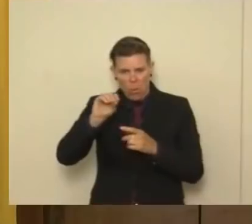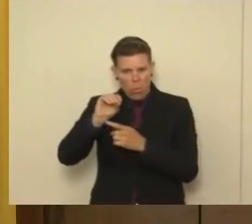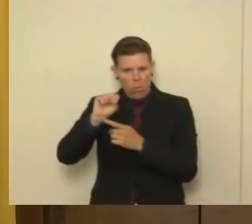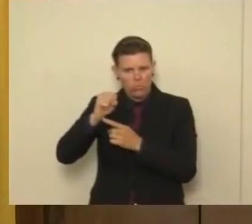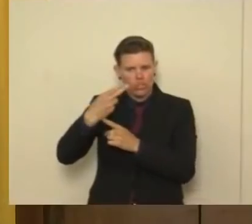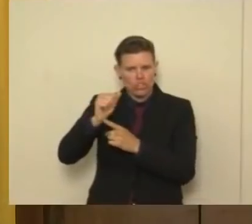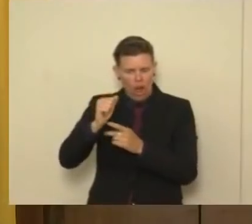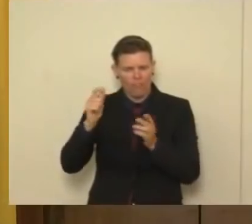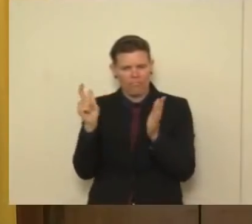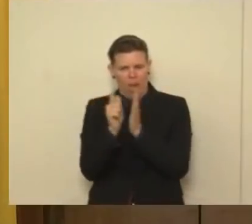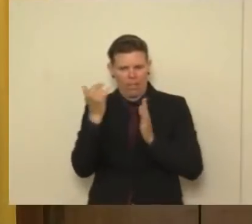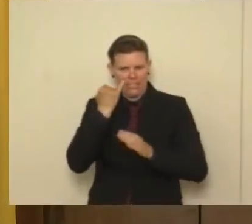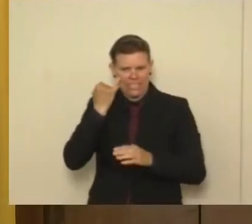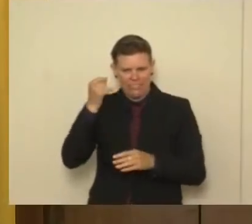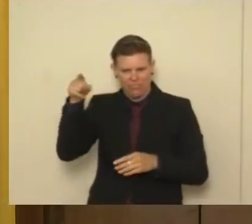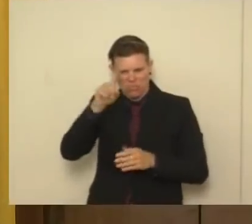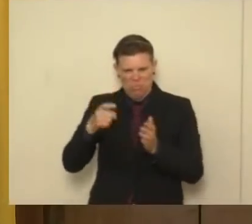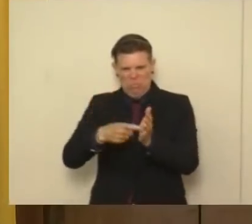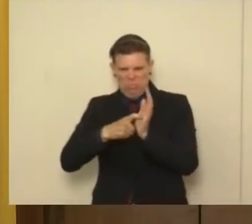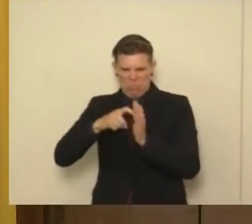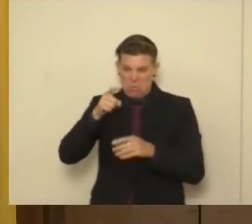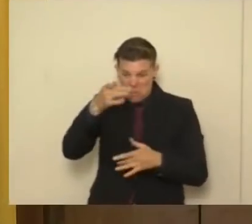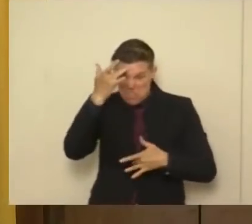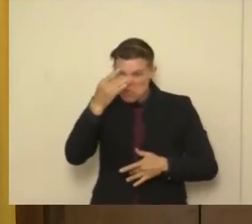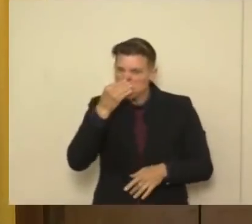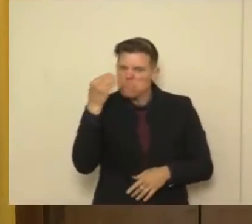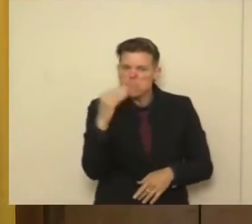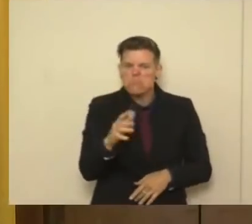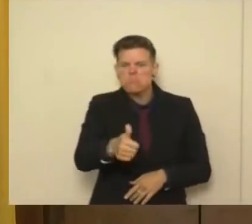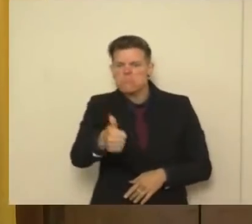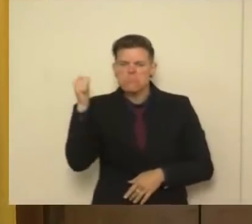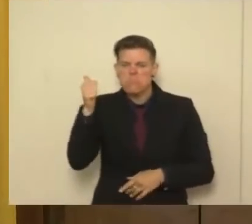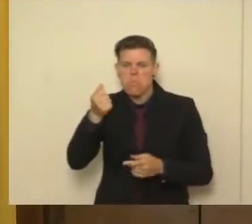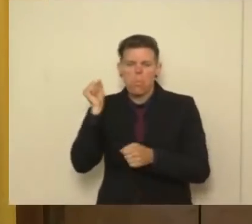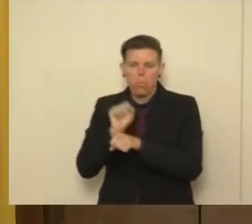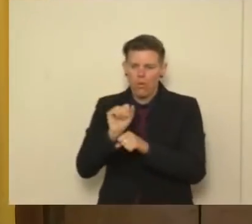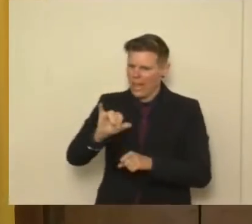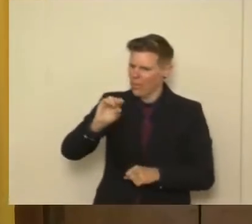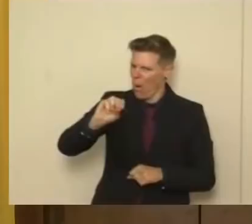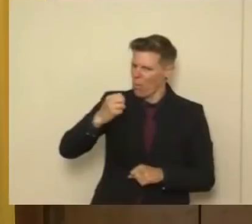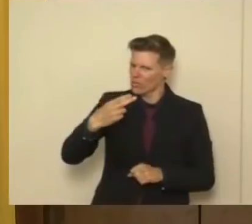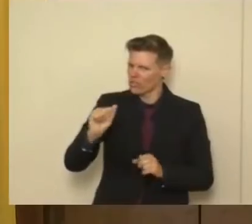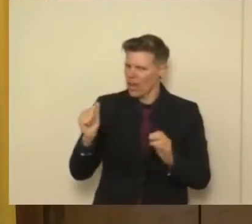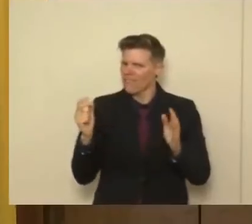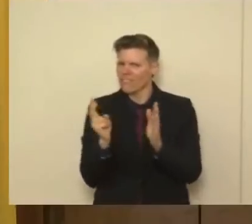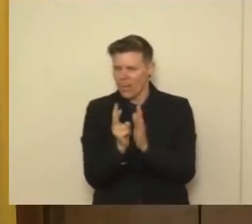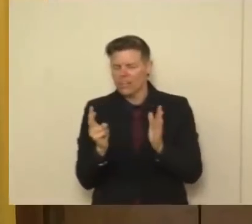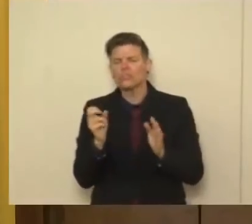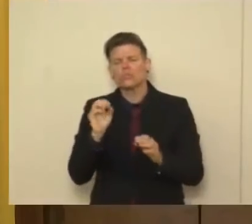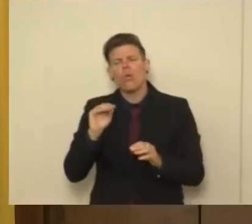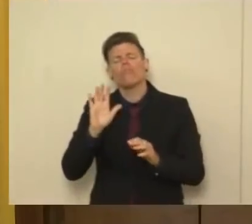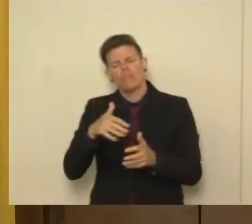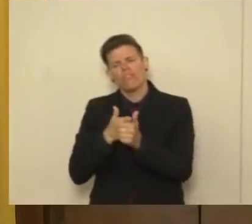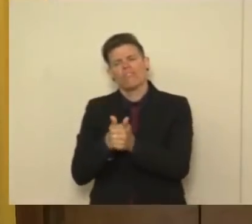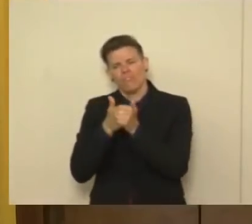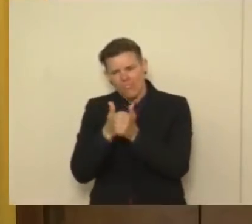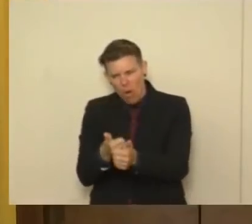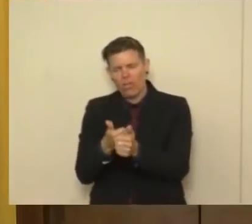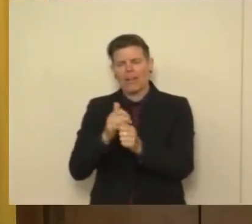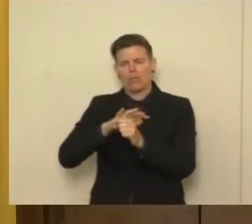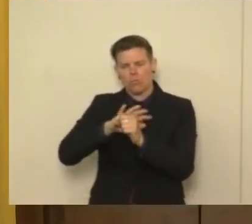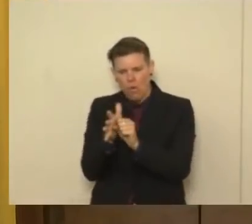If you're required to come to work, we expect you to adhere to COVID safe practices. You will have a mask